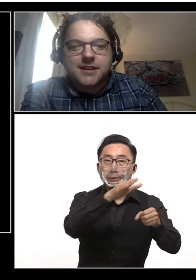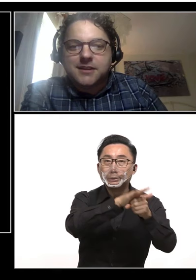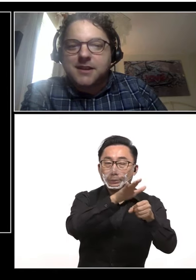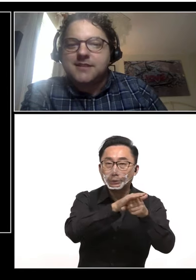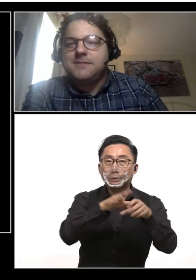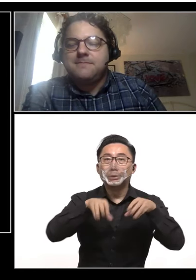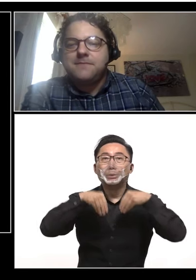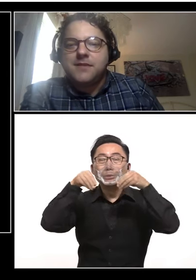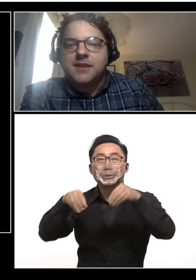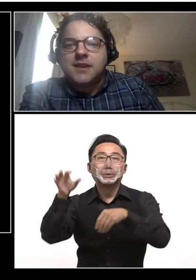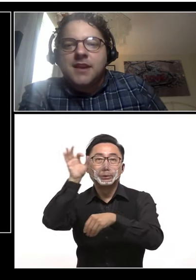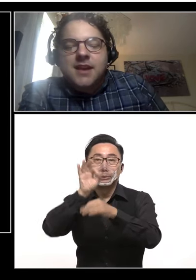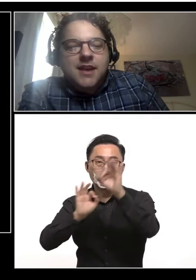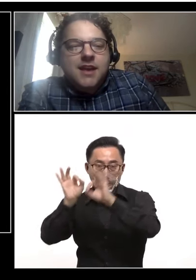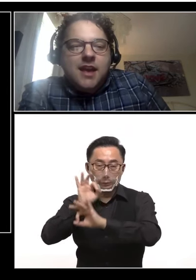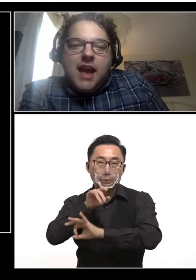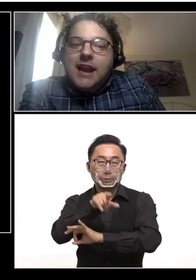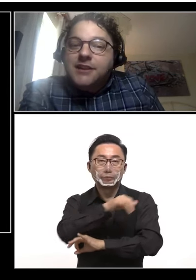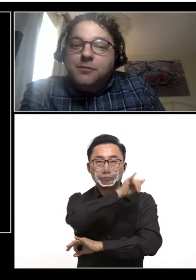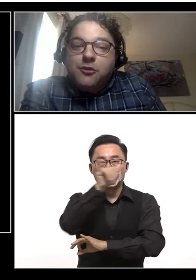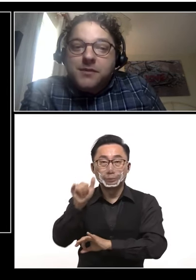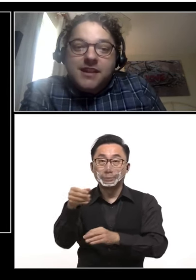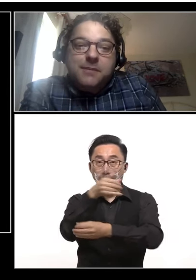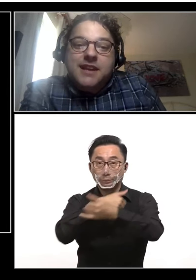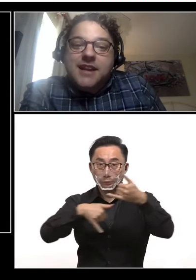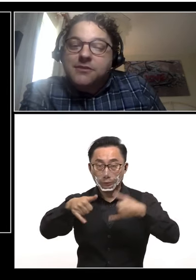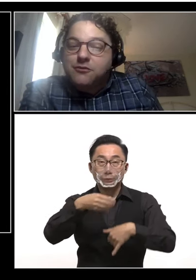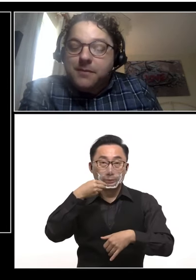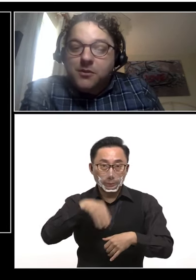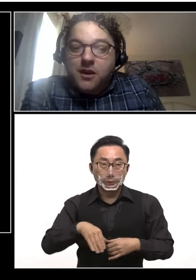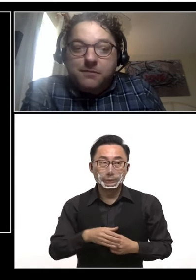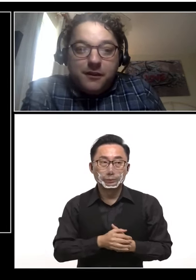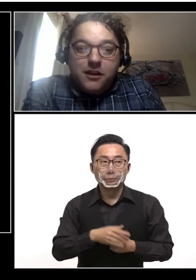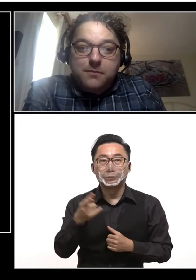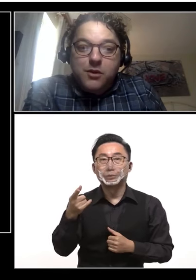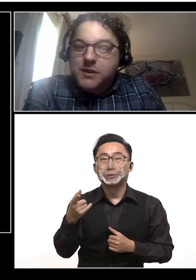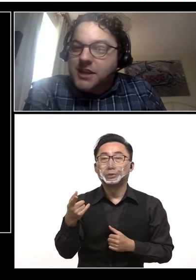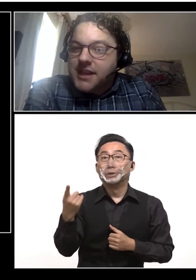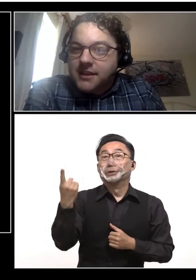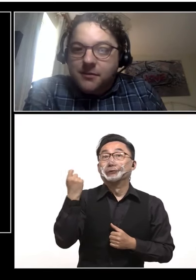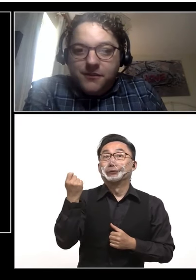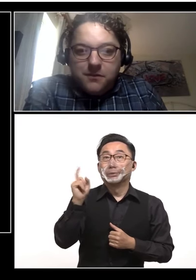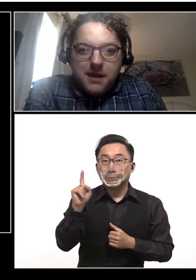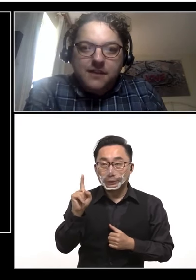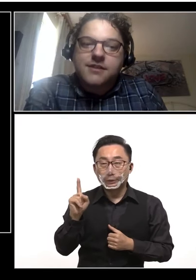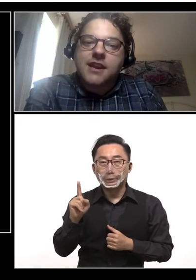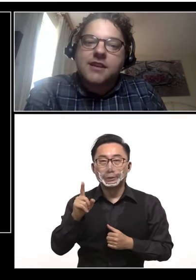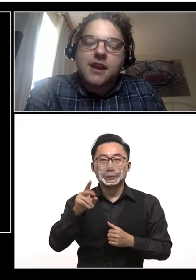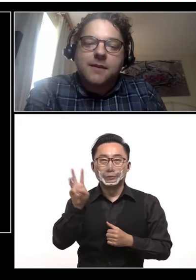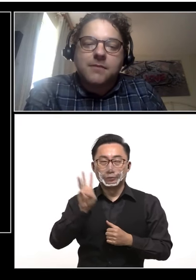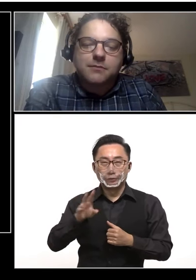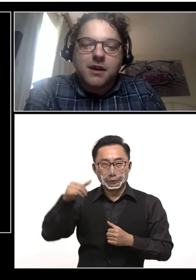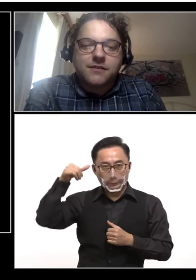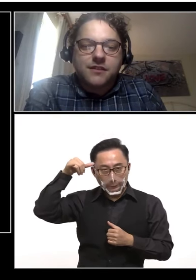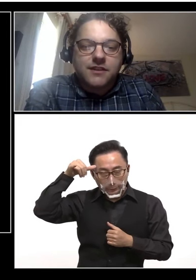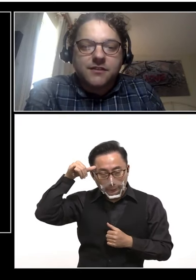Next slide, please. Our latest performance in the Epic Encounters repertoire is Buffalo Boy, which I think some of you may have seen